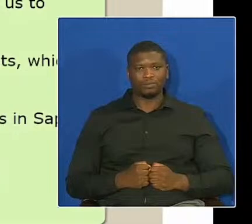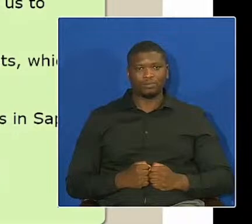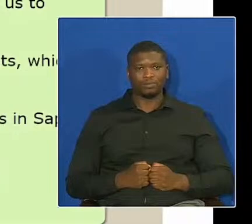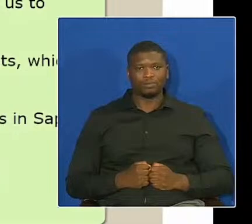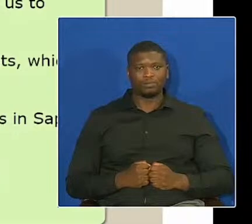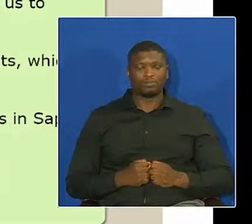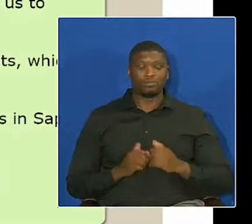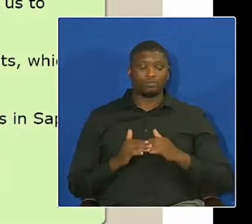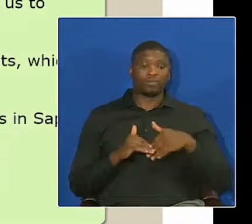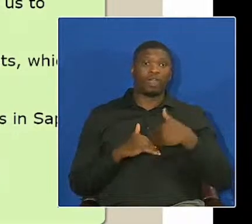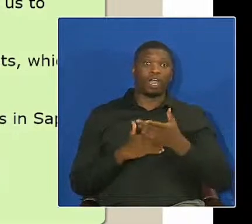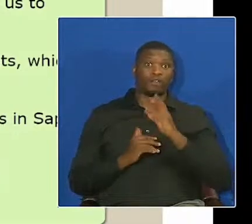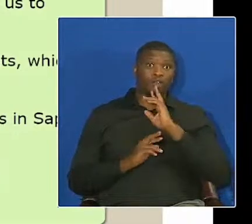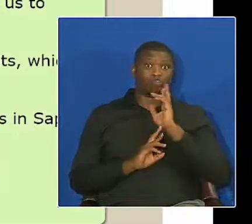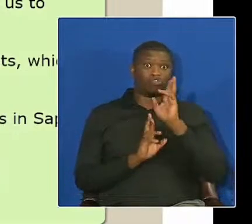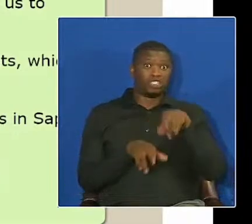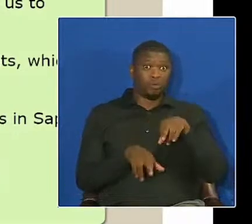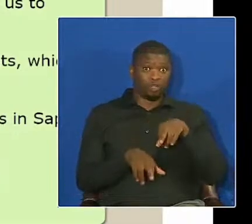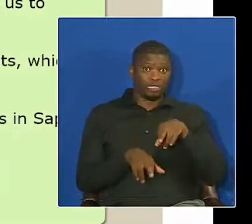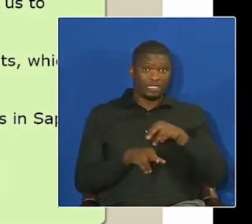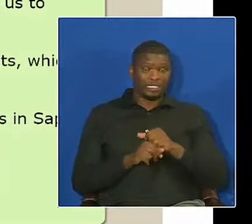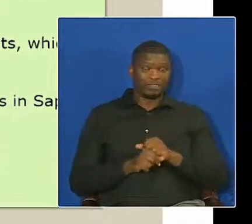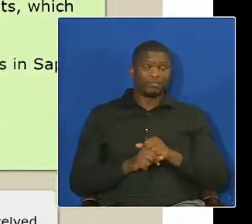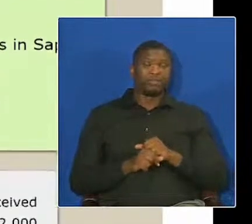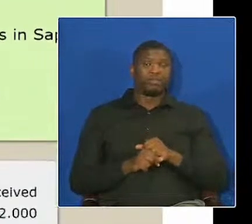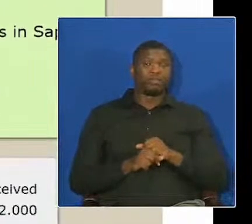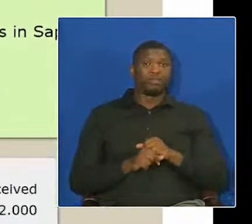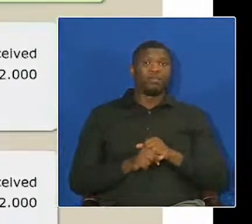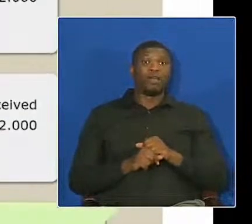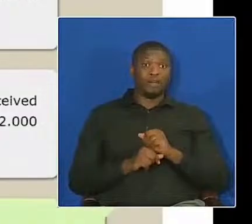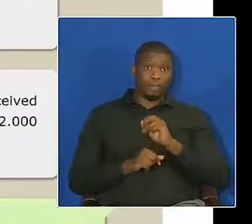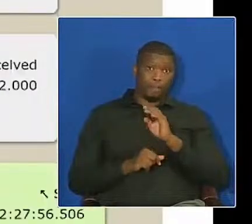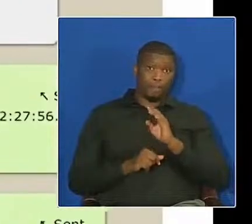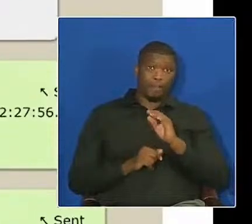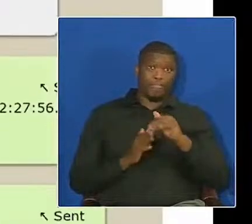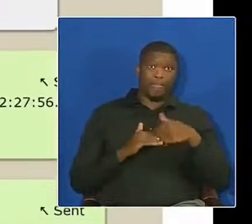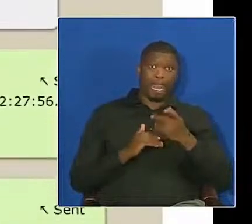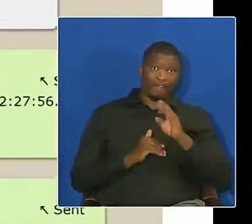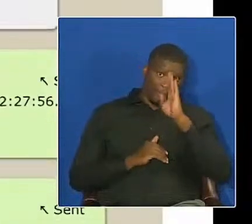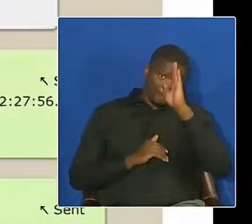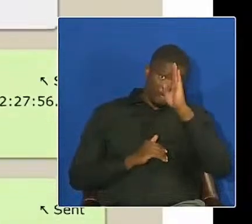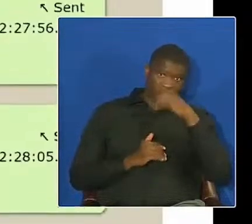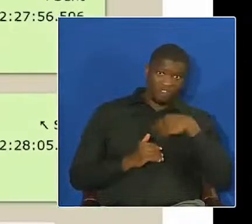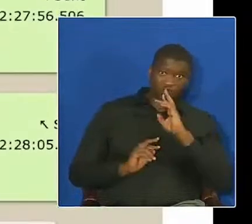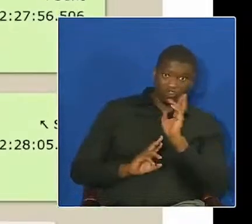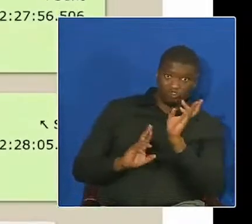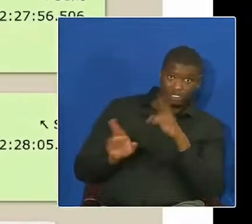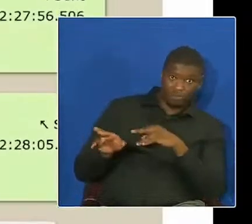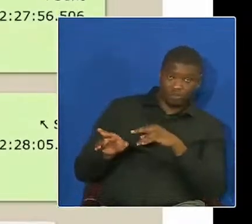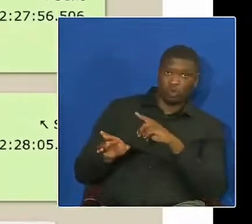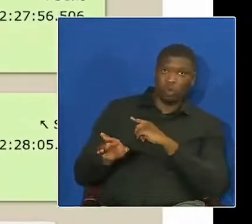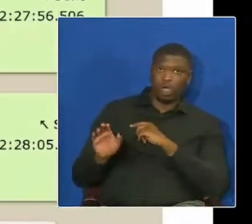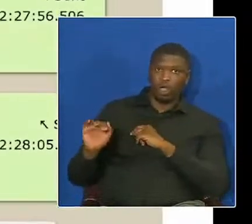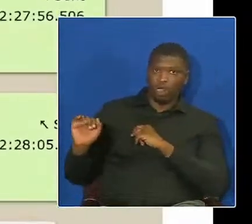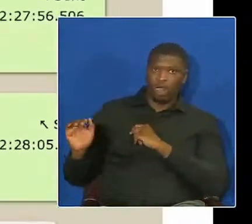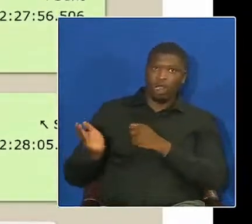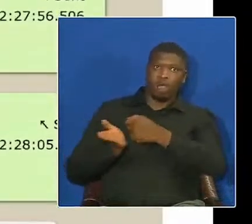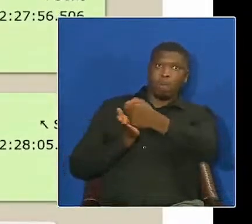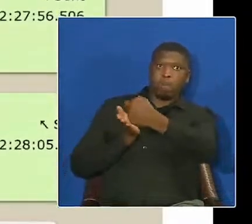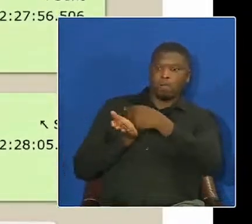And then the response You can go to the response, the yes. response by Mr. Brown Mokhotsi after receiving